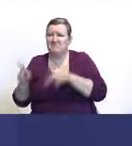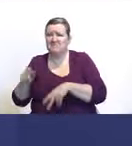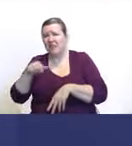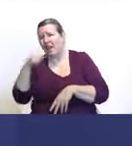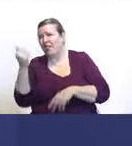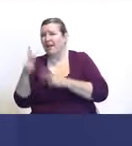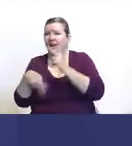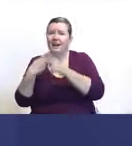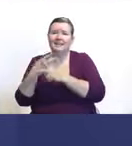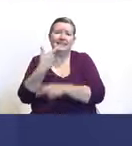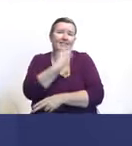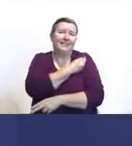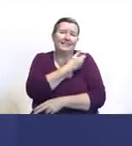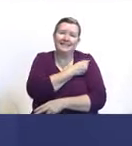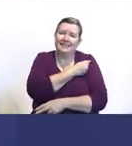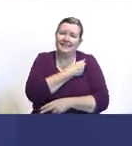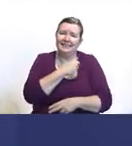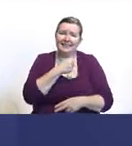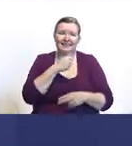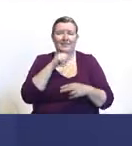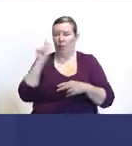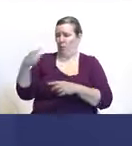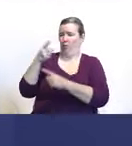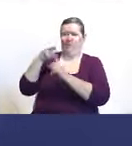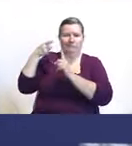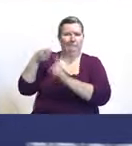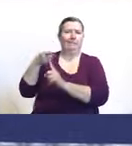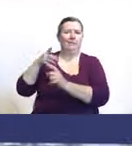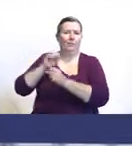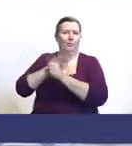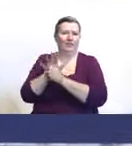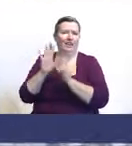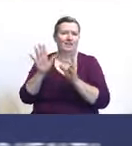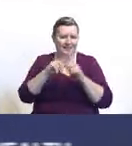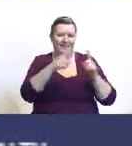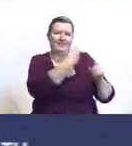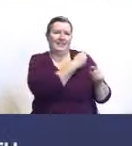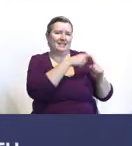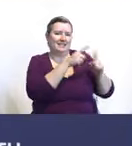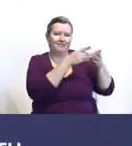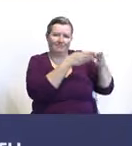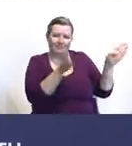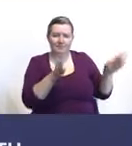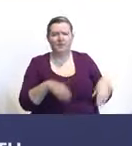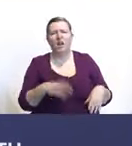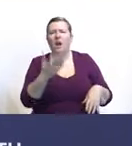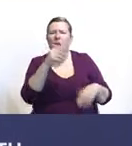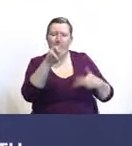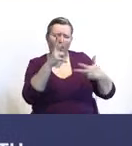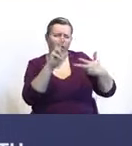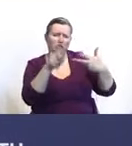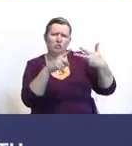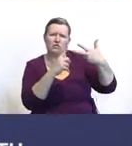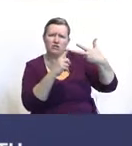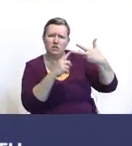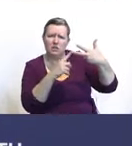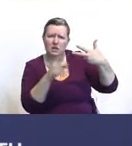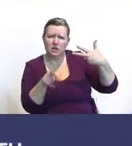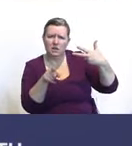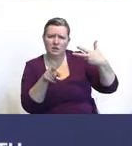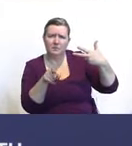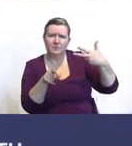vaccinations. Ed, on the third question, Alex, Ed, am I right in saying, this goes back now, it might be going back